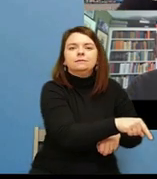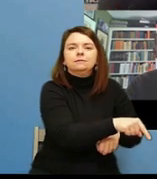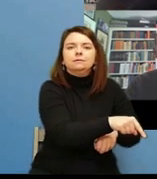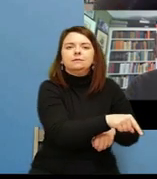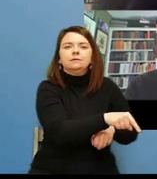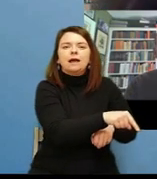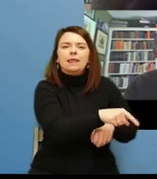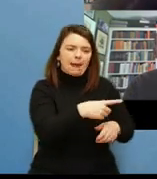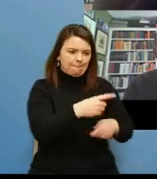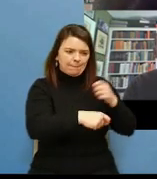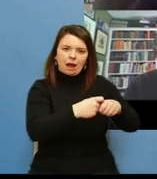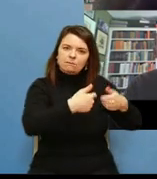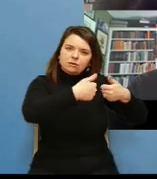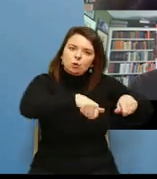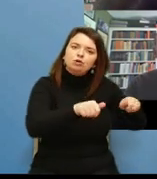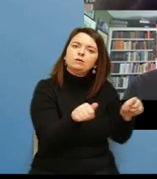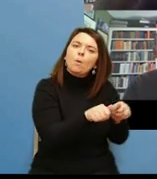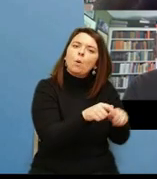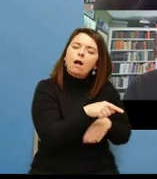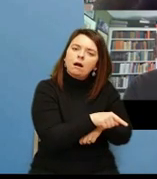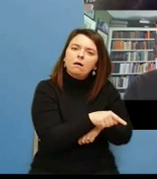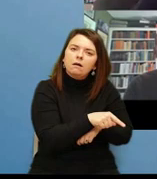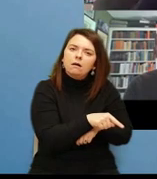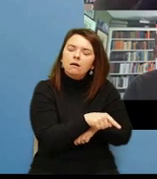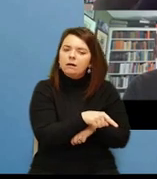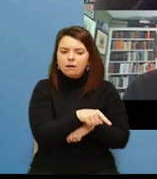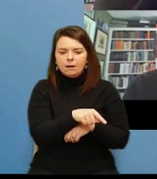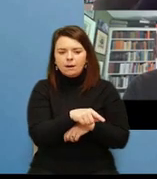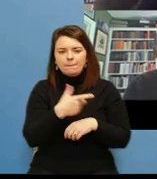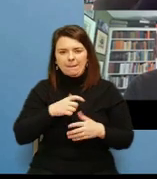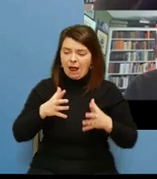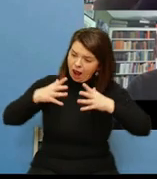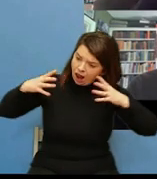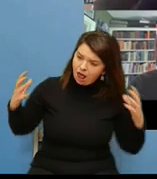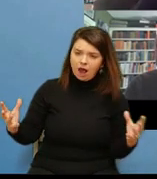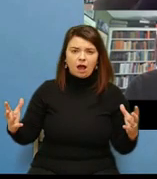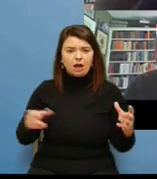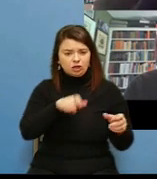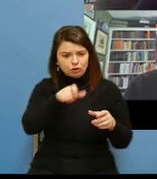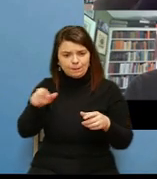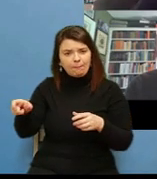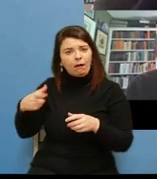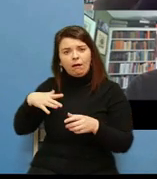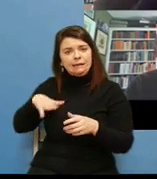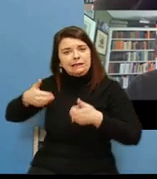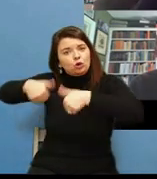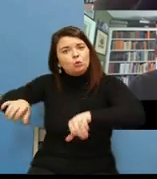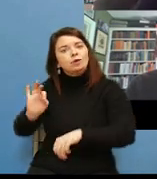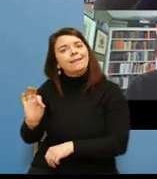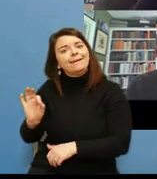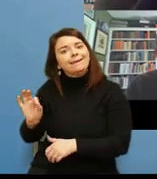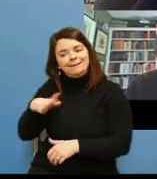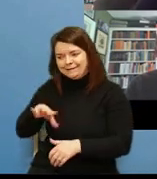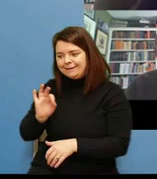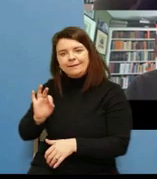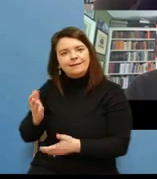with the whole thing. It just makes solving the problem smaller, in that, you know, there might be a very large chunk